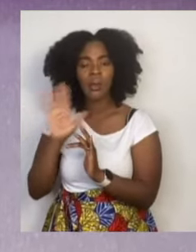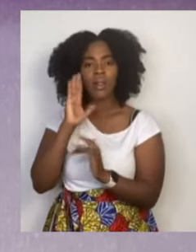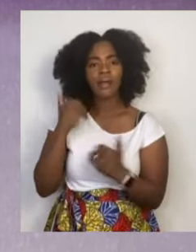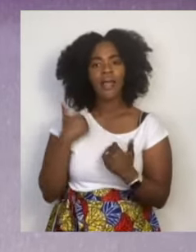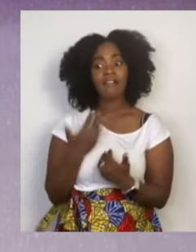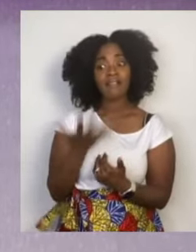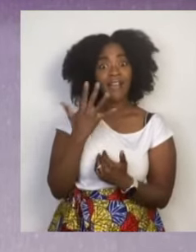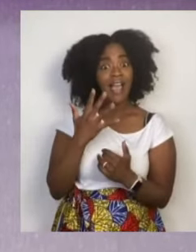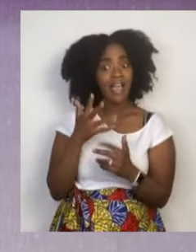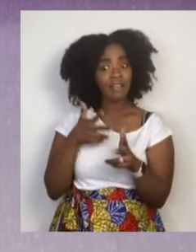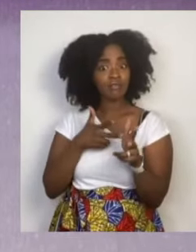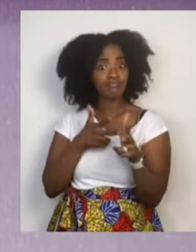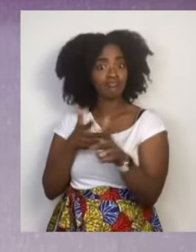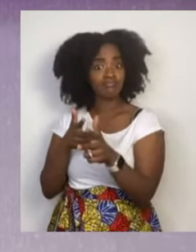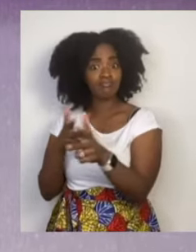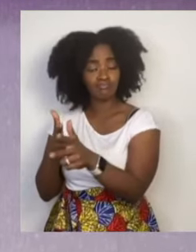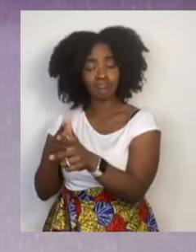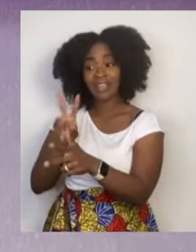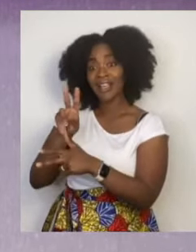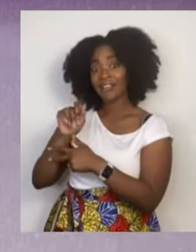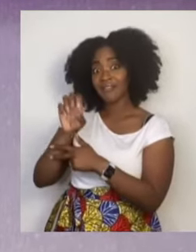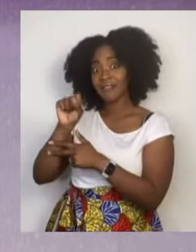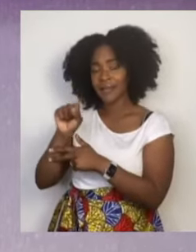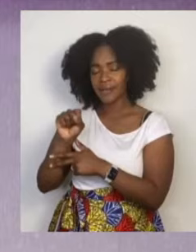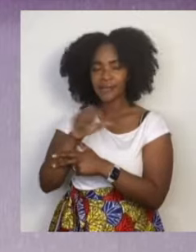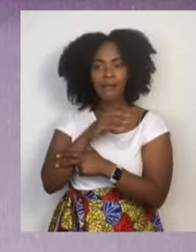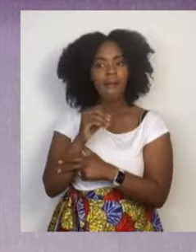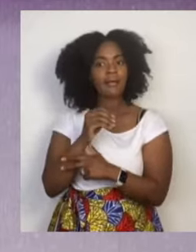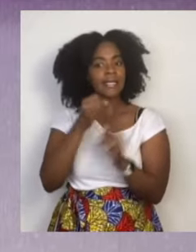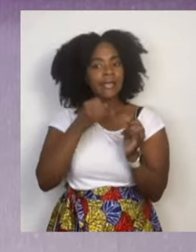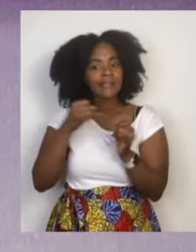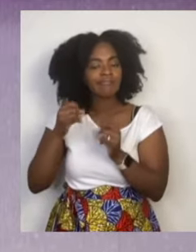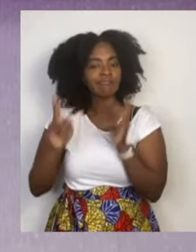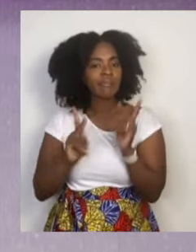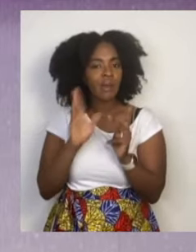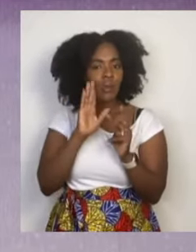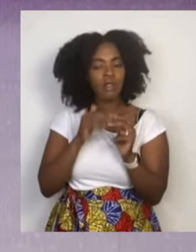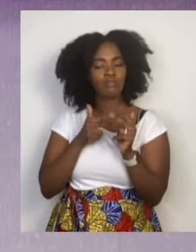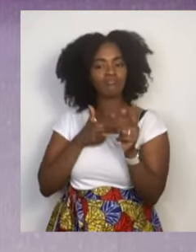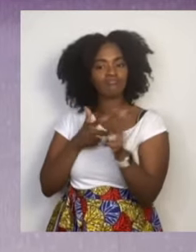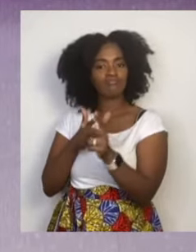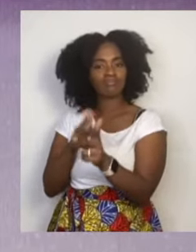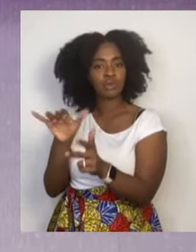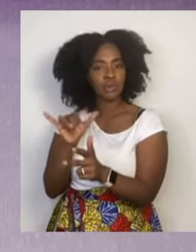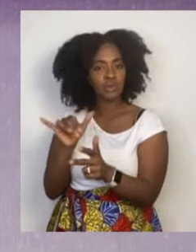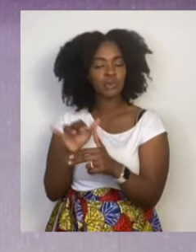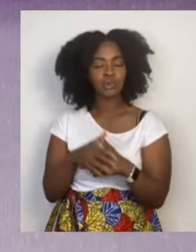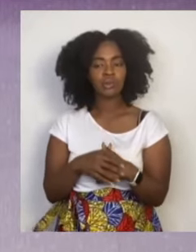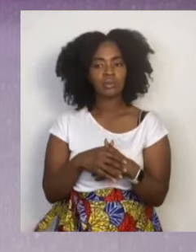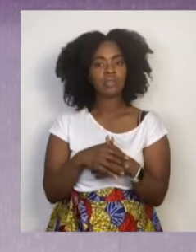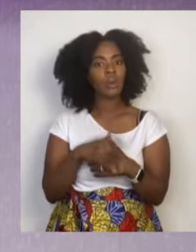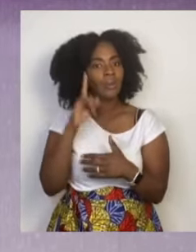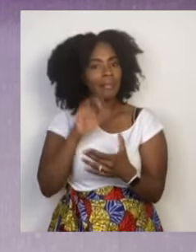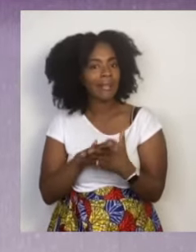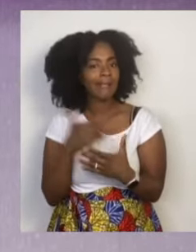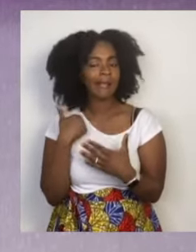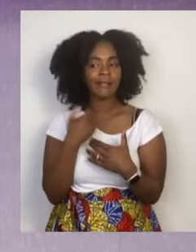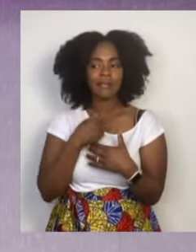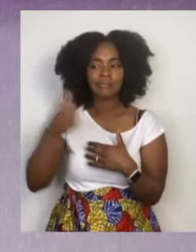their cars. And so we're believing God for a safe trip there and back and for a good time in the Holy Ghost.